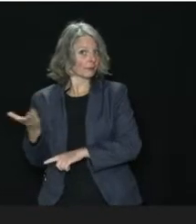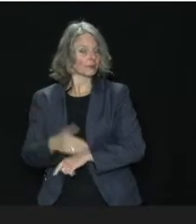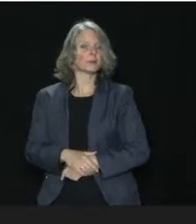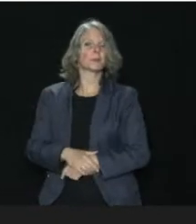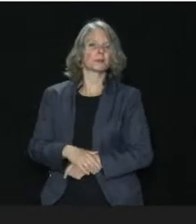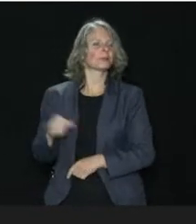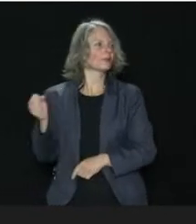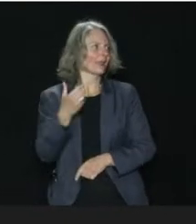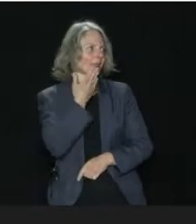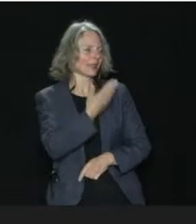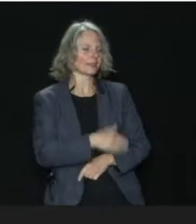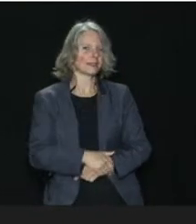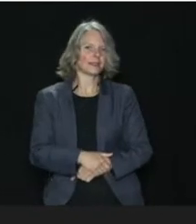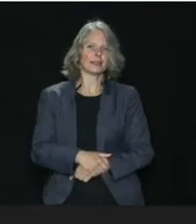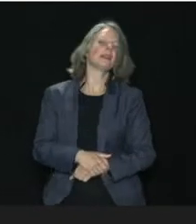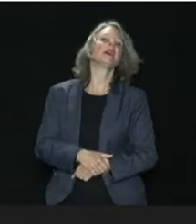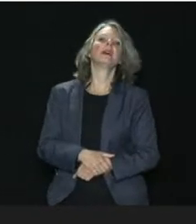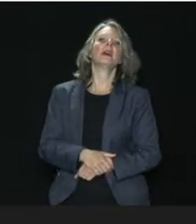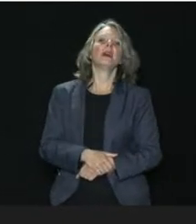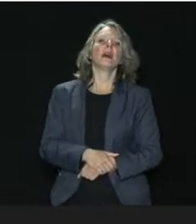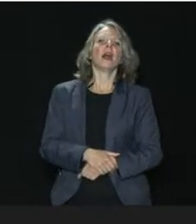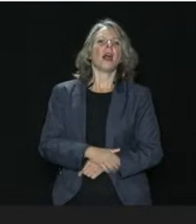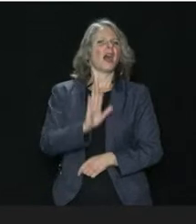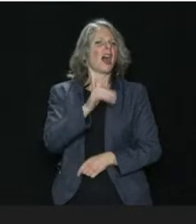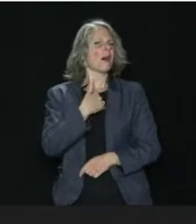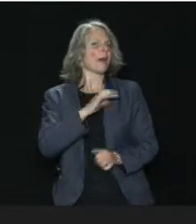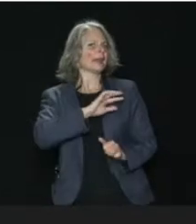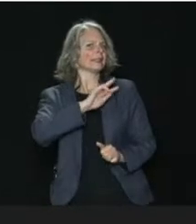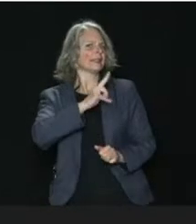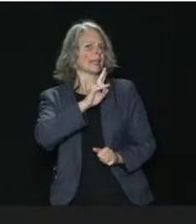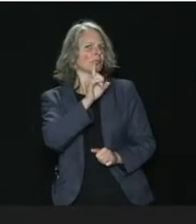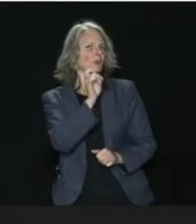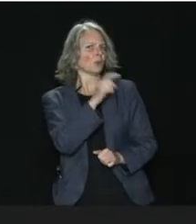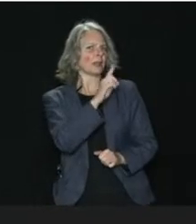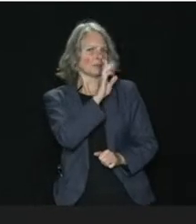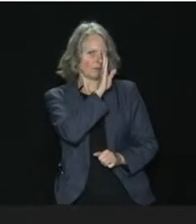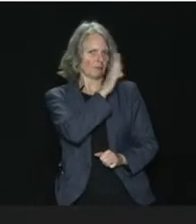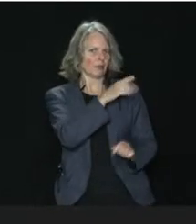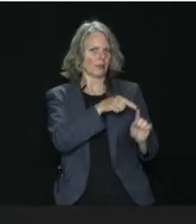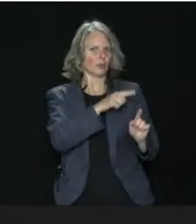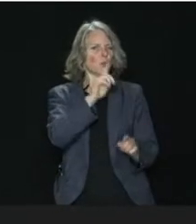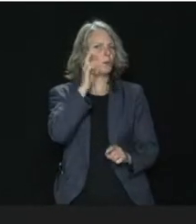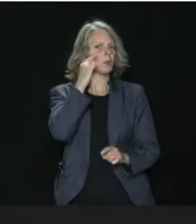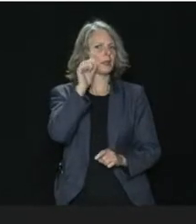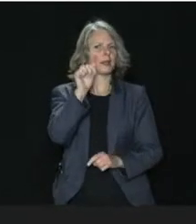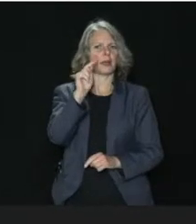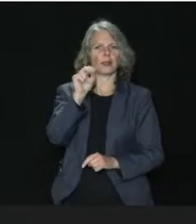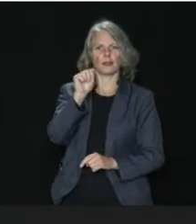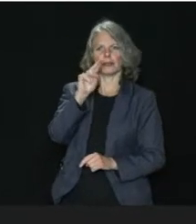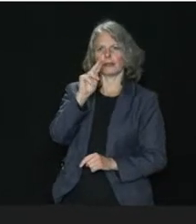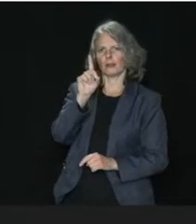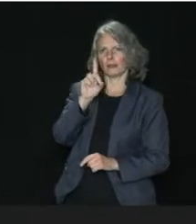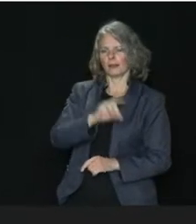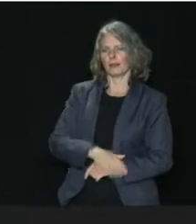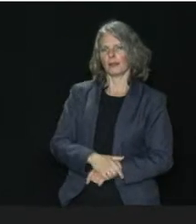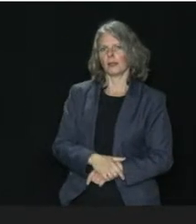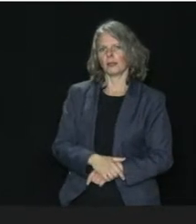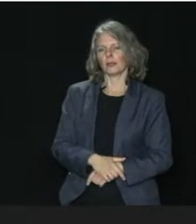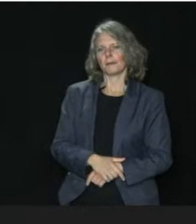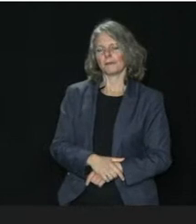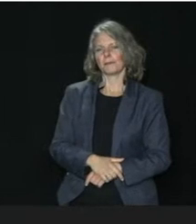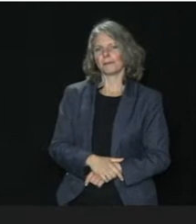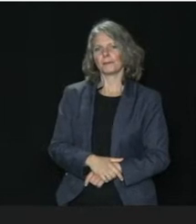Yeah, thank you for that. My follow-up question would be for Minister Anand. It